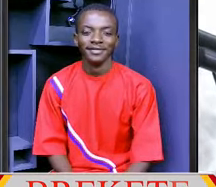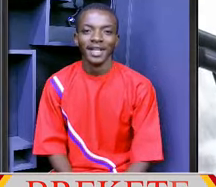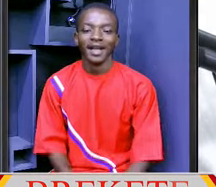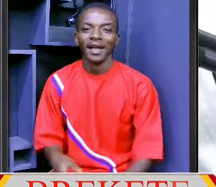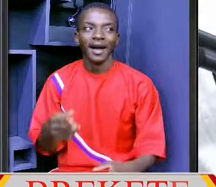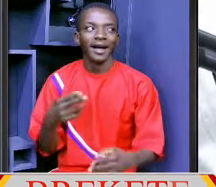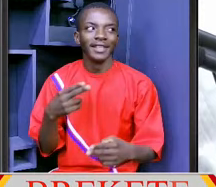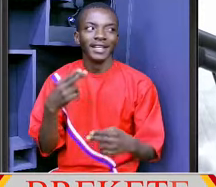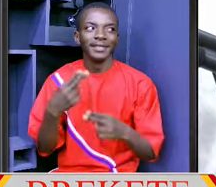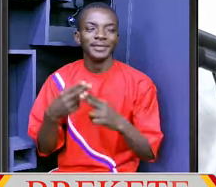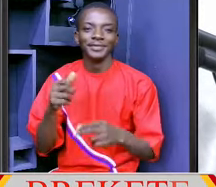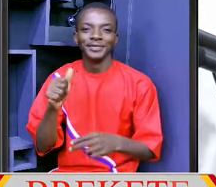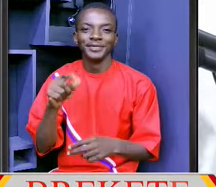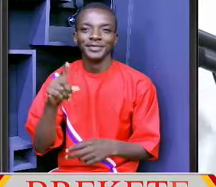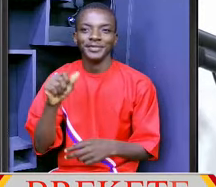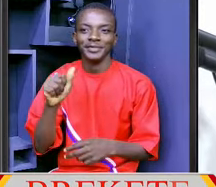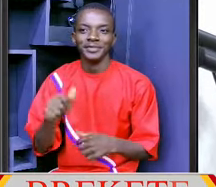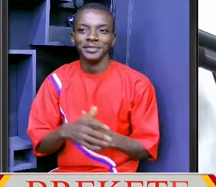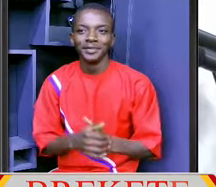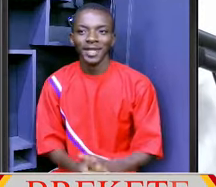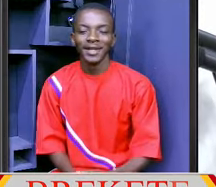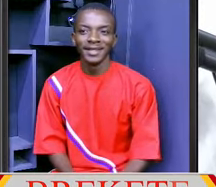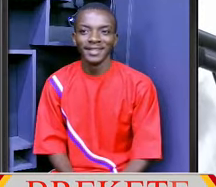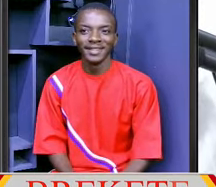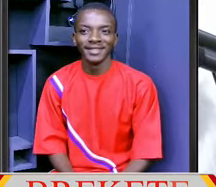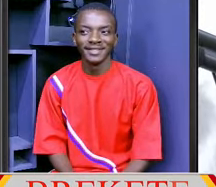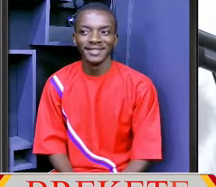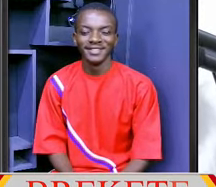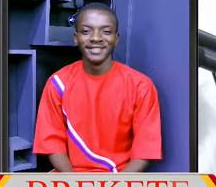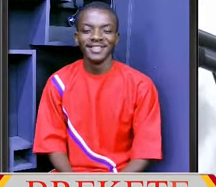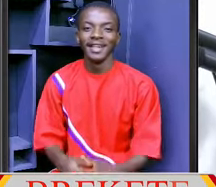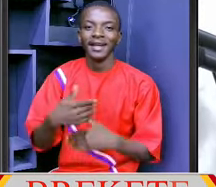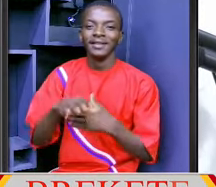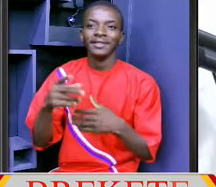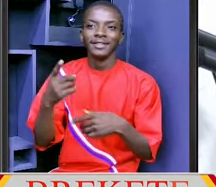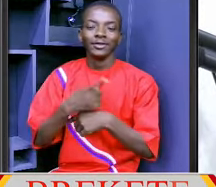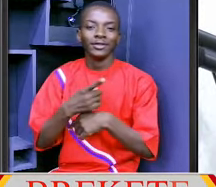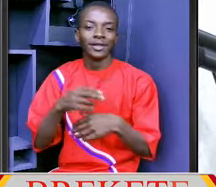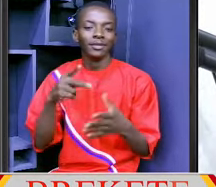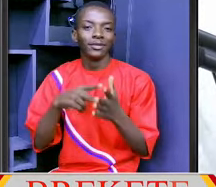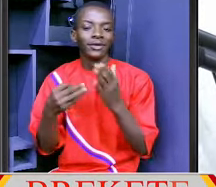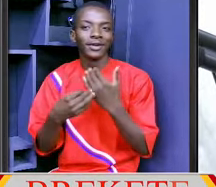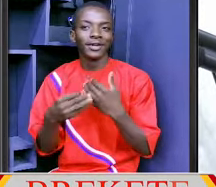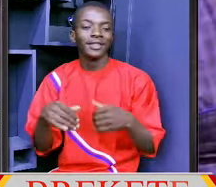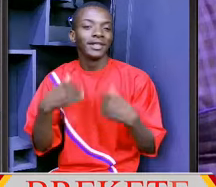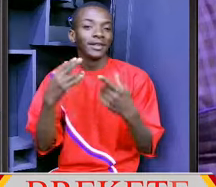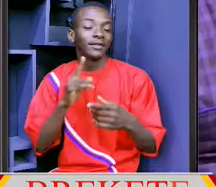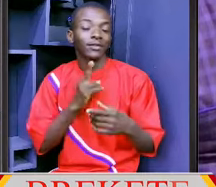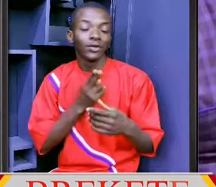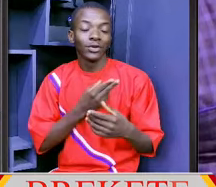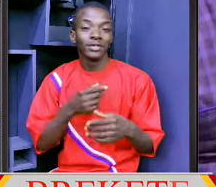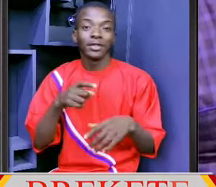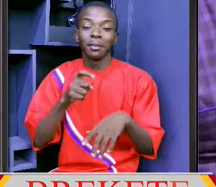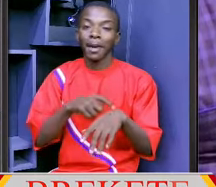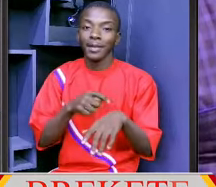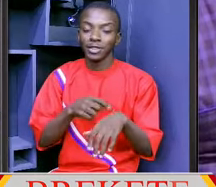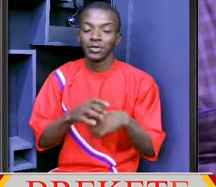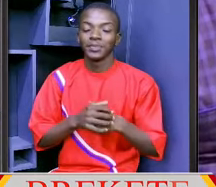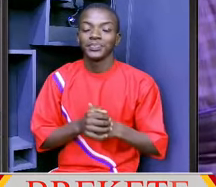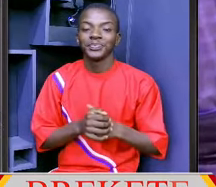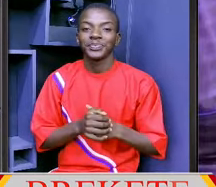Her name na Ada. After today's program, if she gives us the